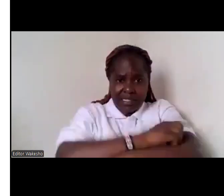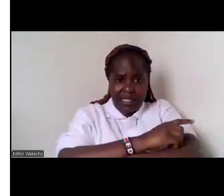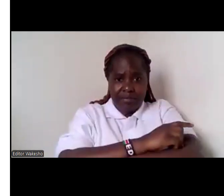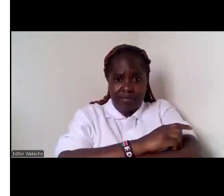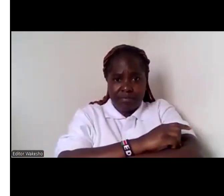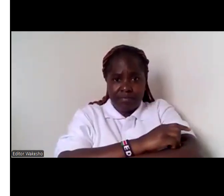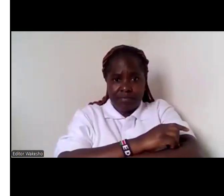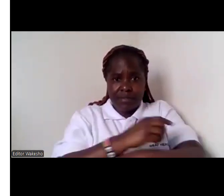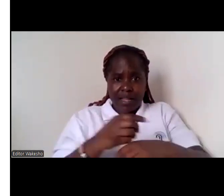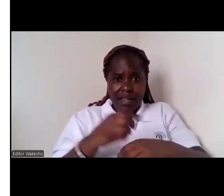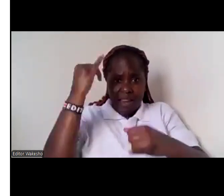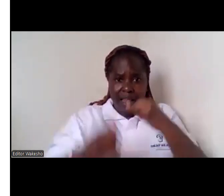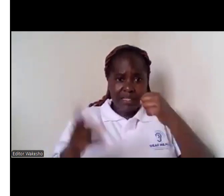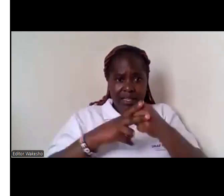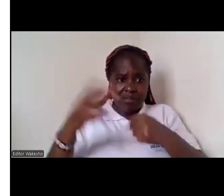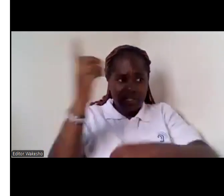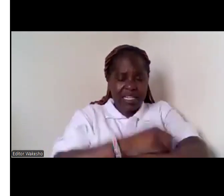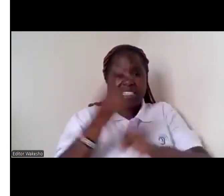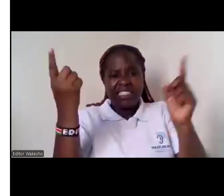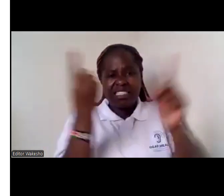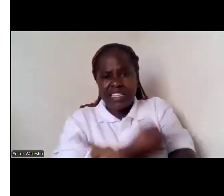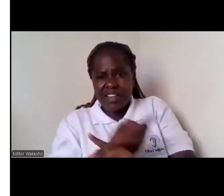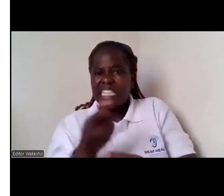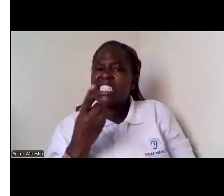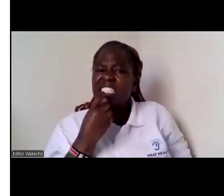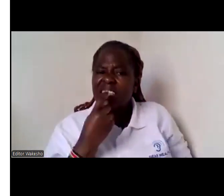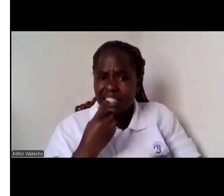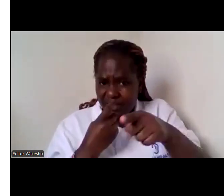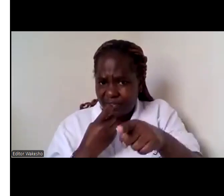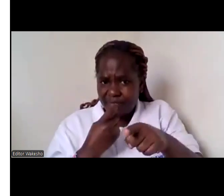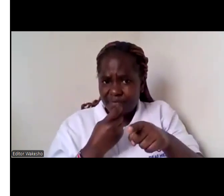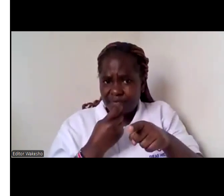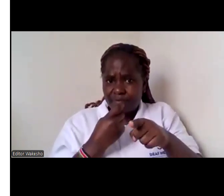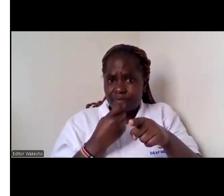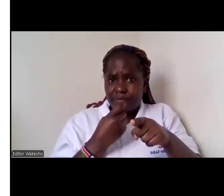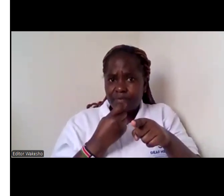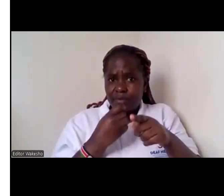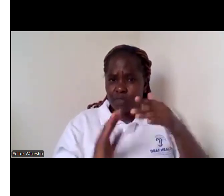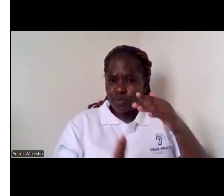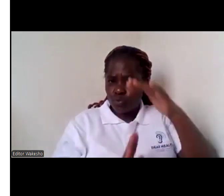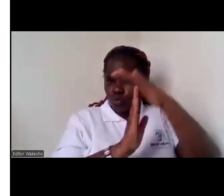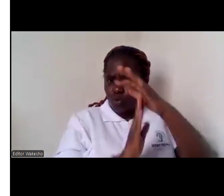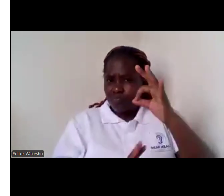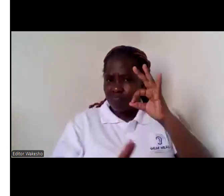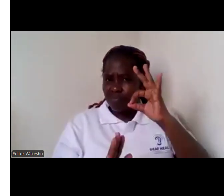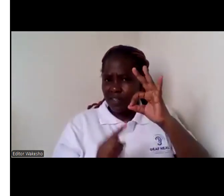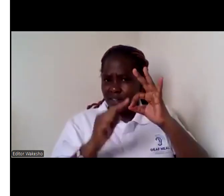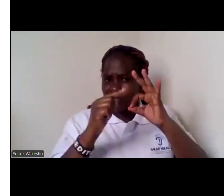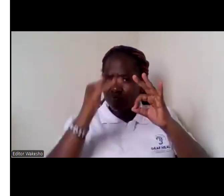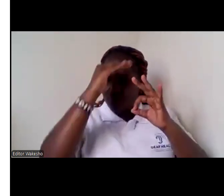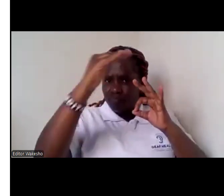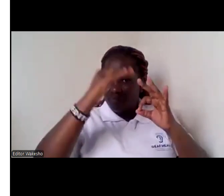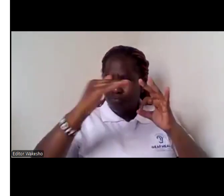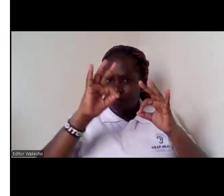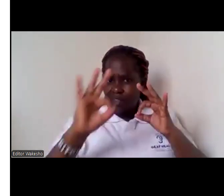7 days, they look different from these other tablets. The top 3 rows, these